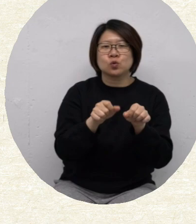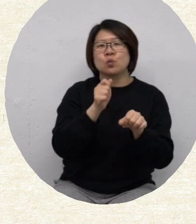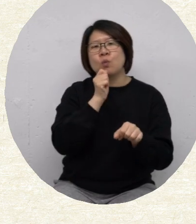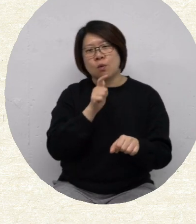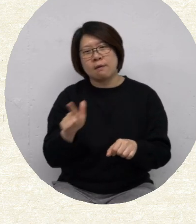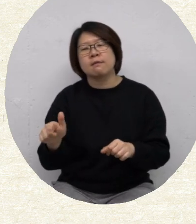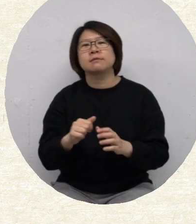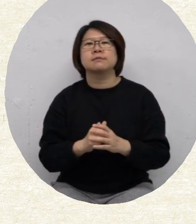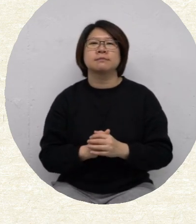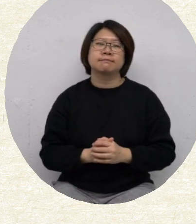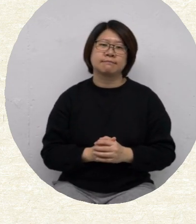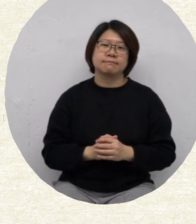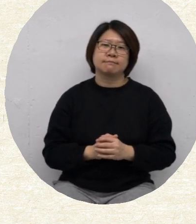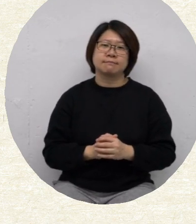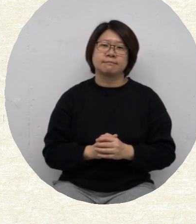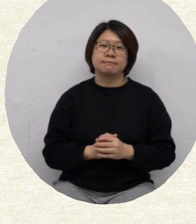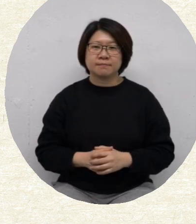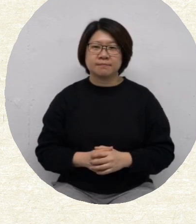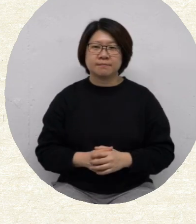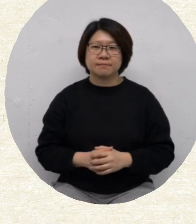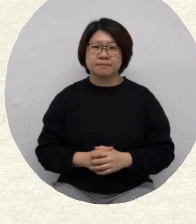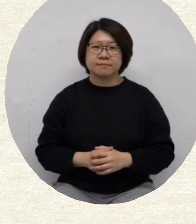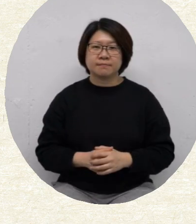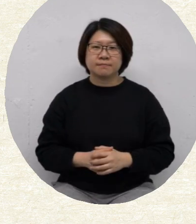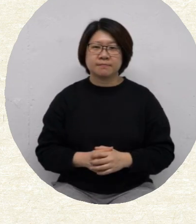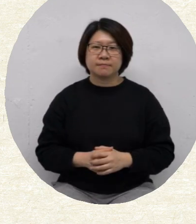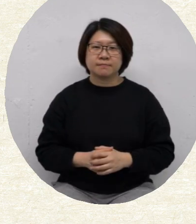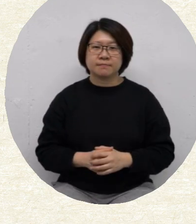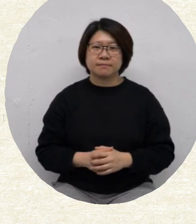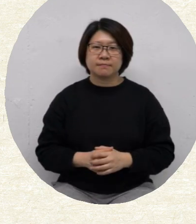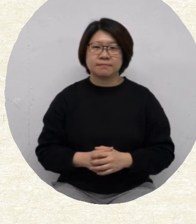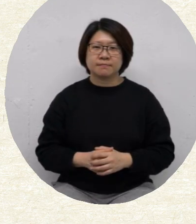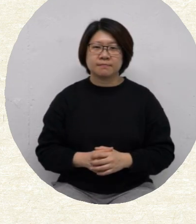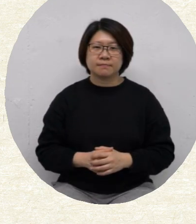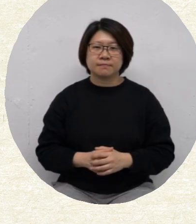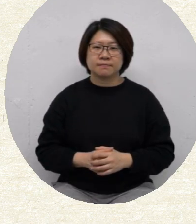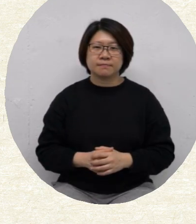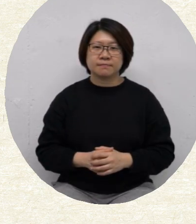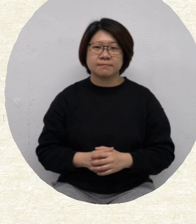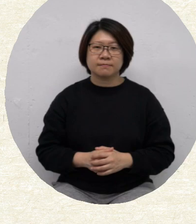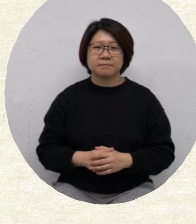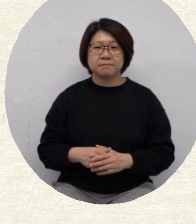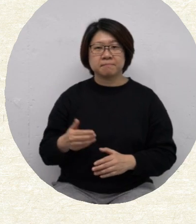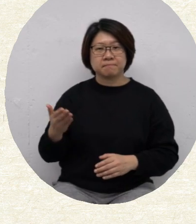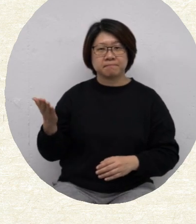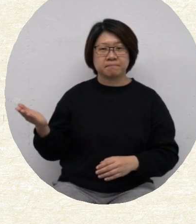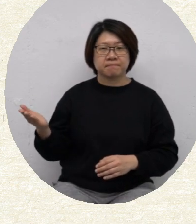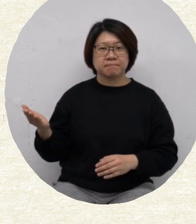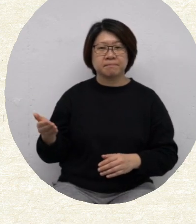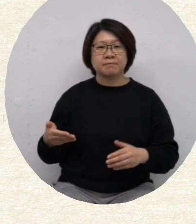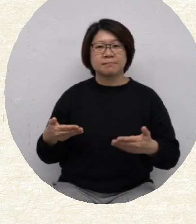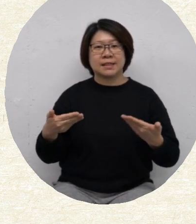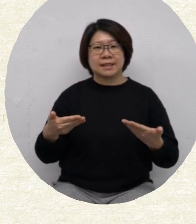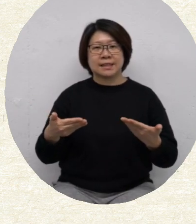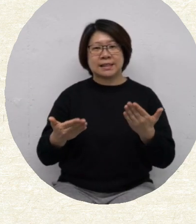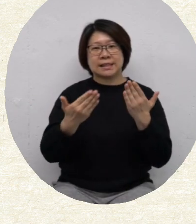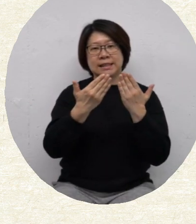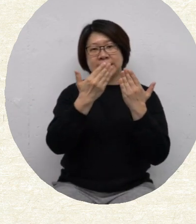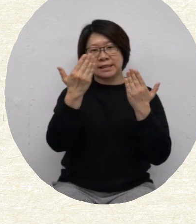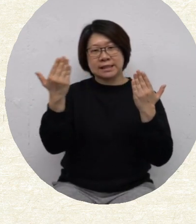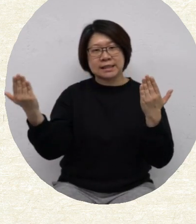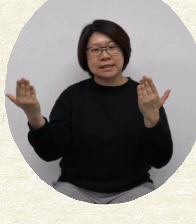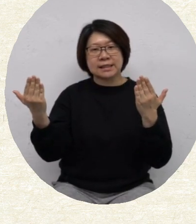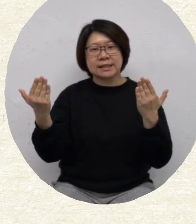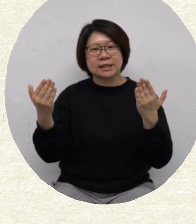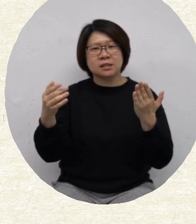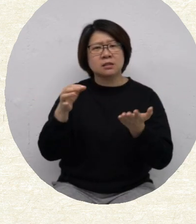the medium and the process of printmaking. Similarly, the use of the actual objects as template or a